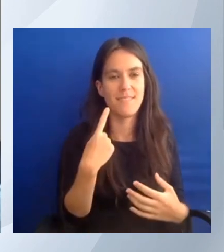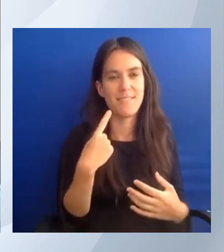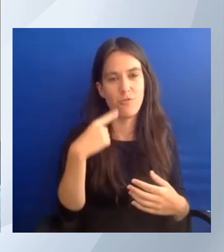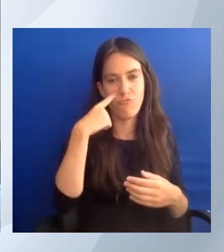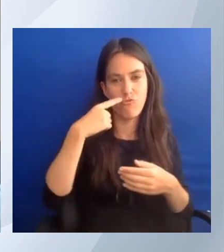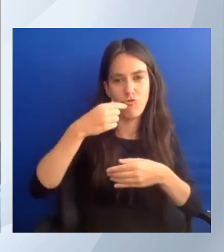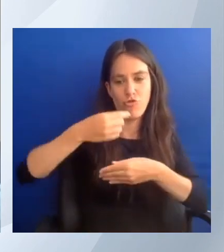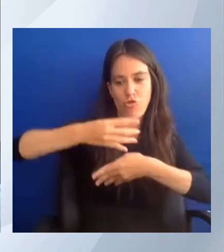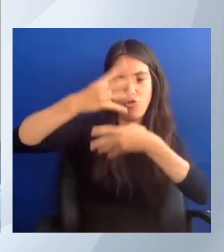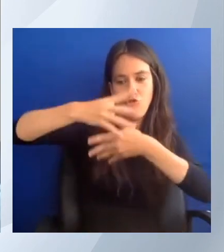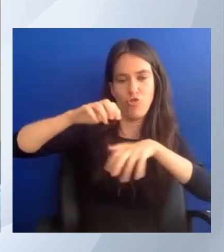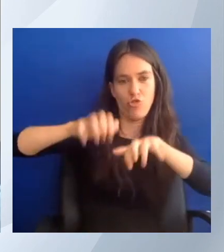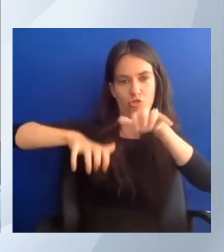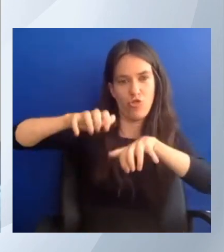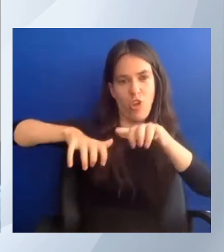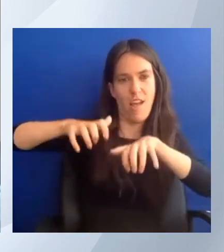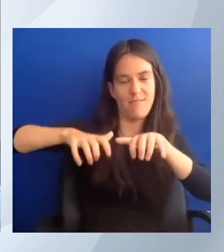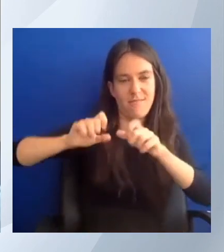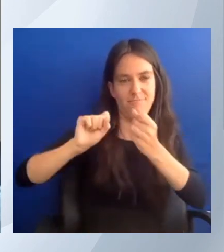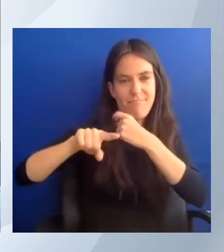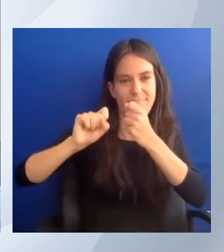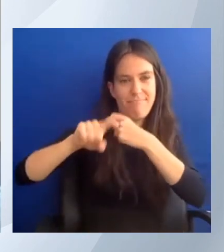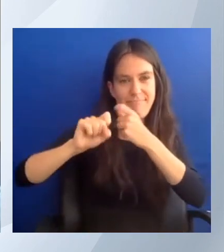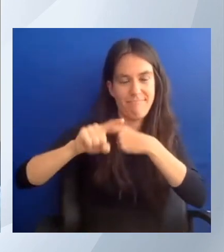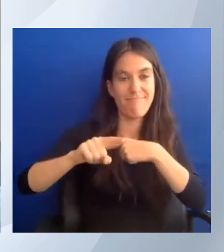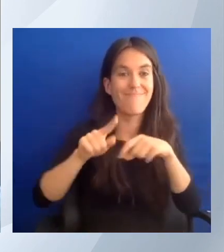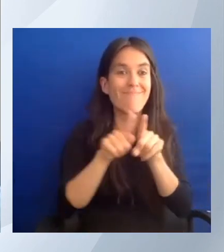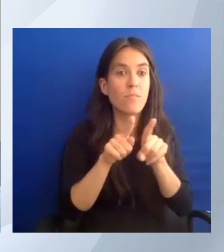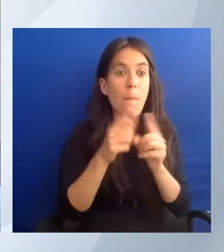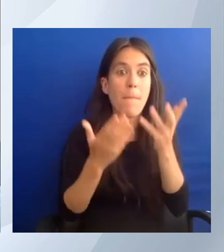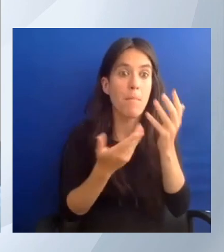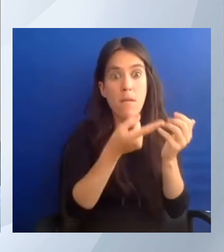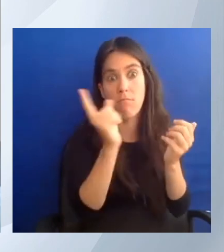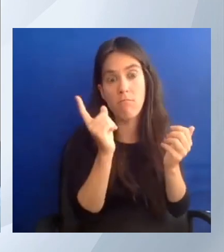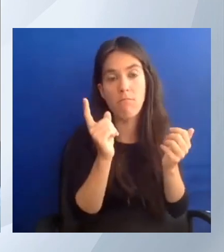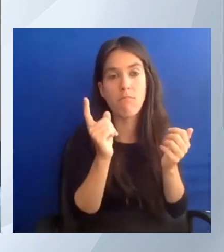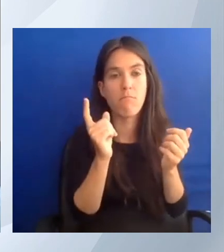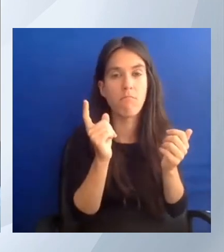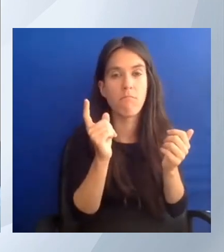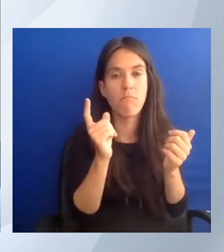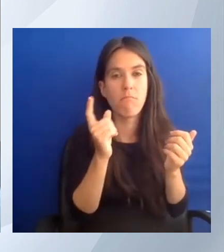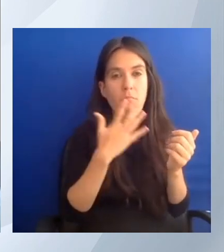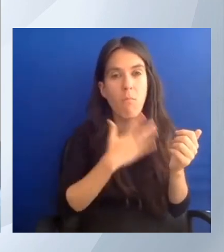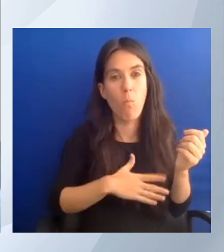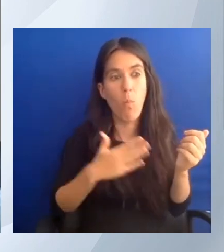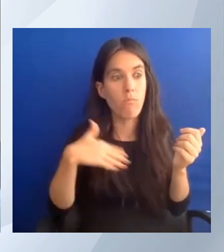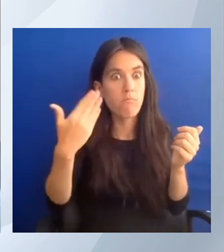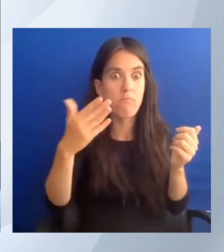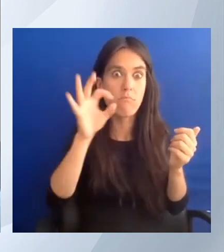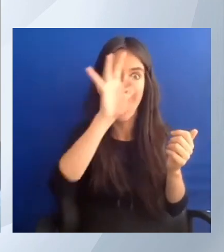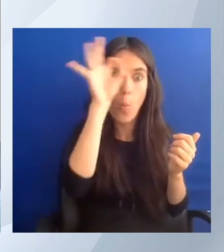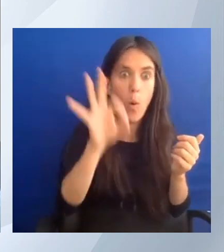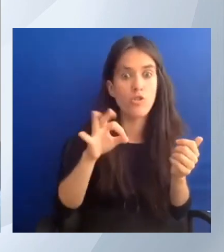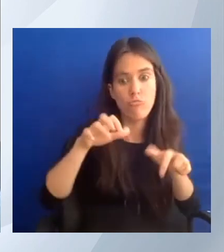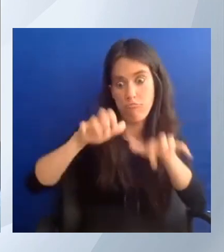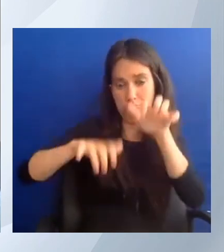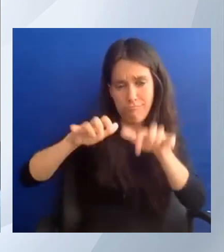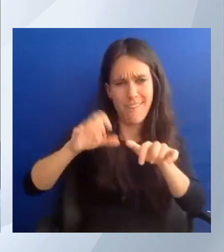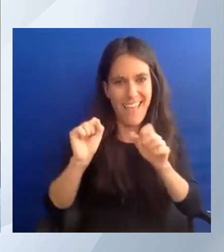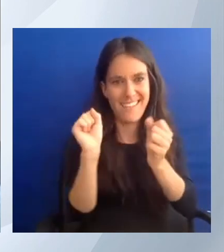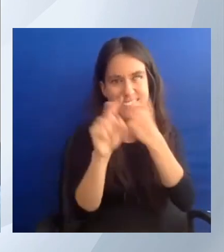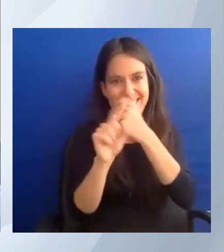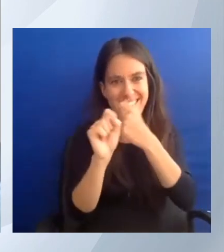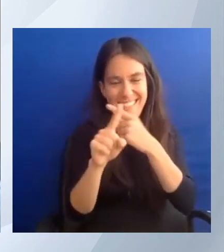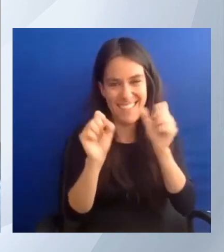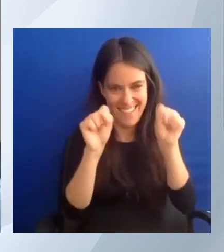well. And of course, if you have any questions, just put them in the chat. Not only for this session,